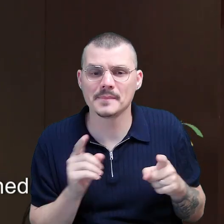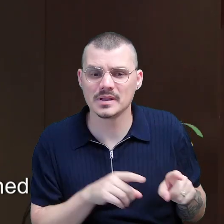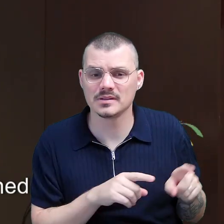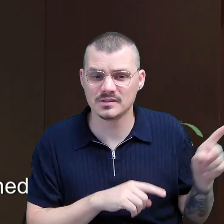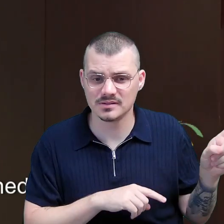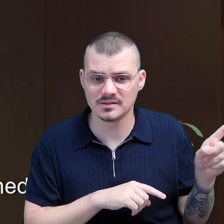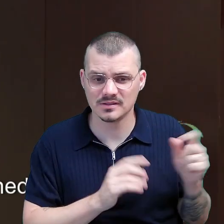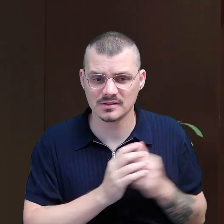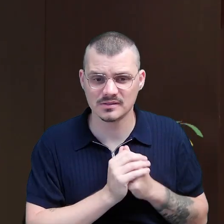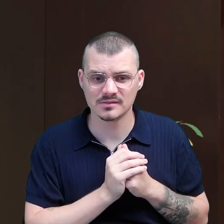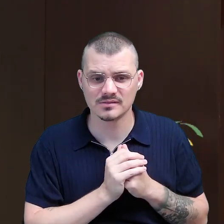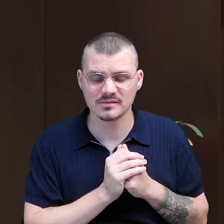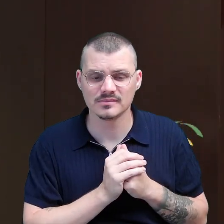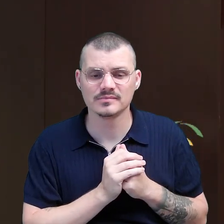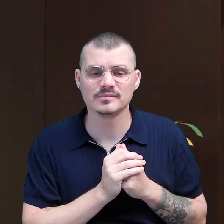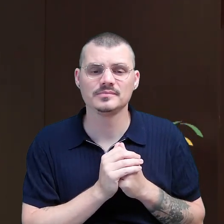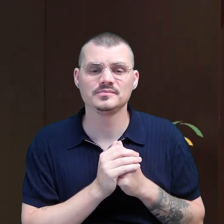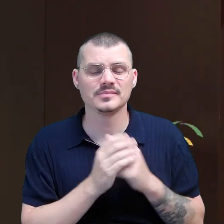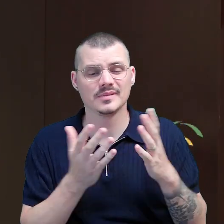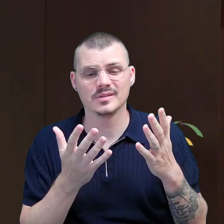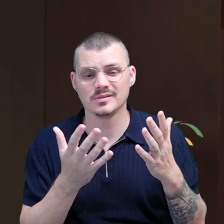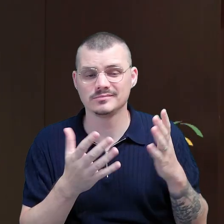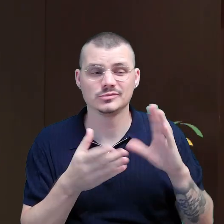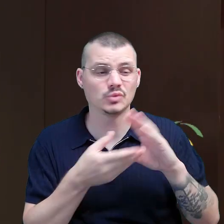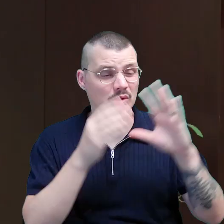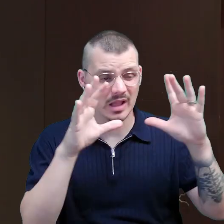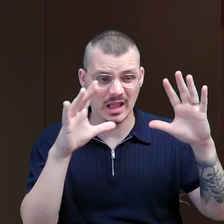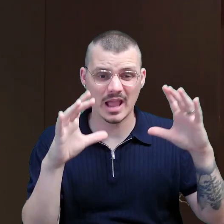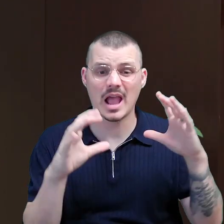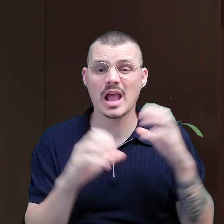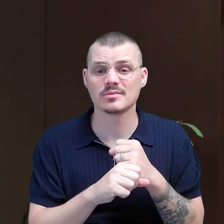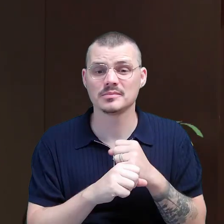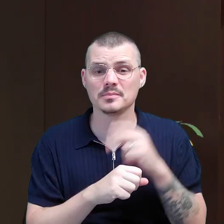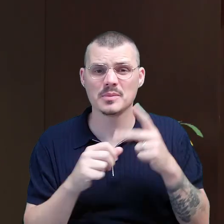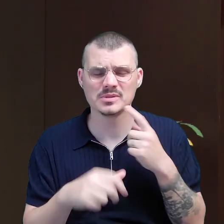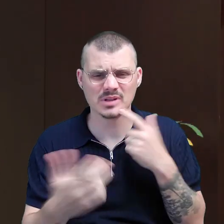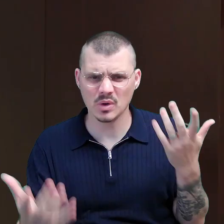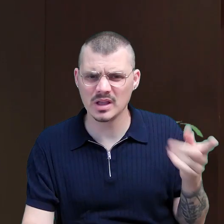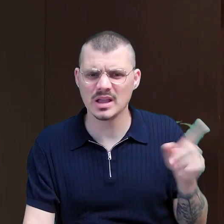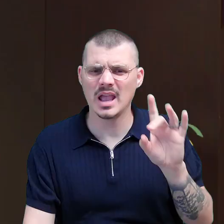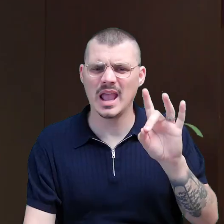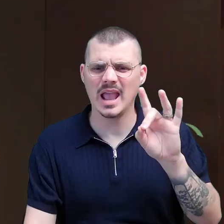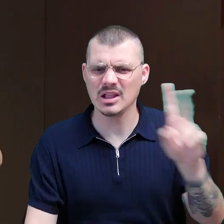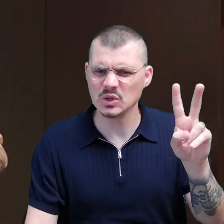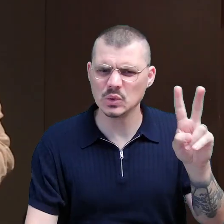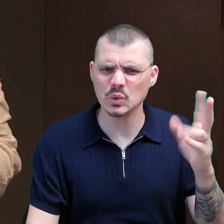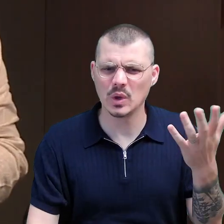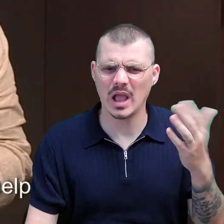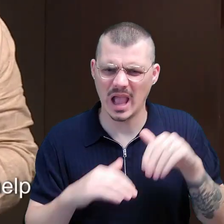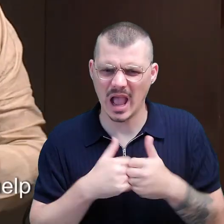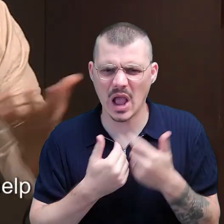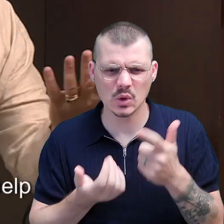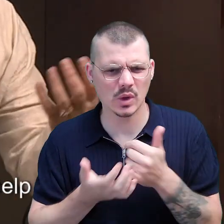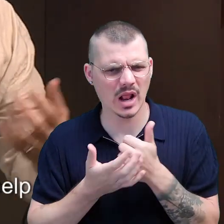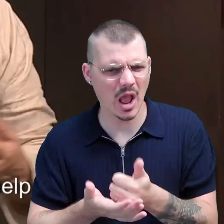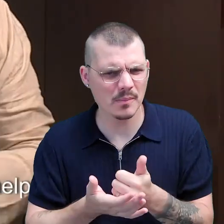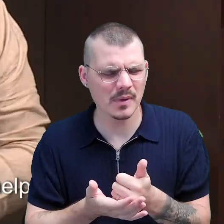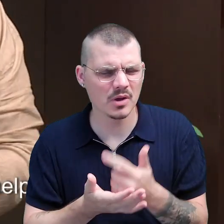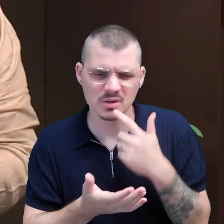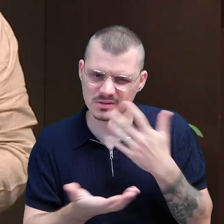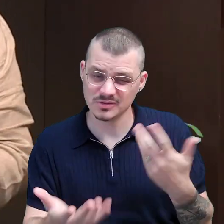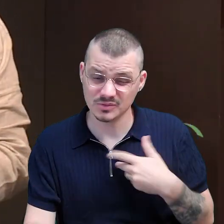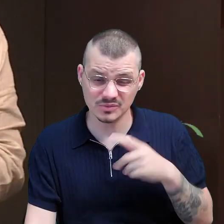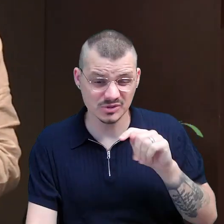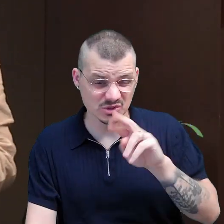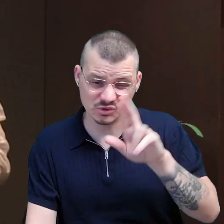ashamed of what had happened. And long story short, people are saying, well, he's 82. How are you going to